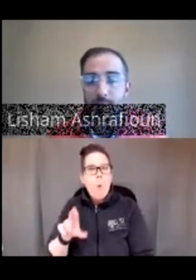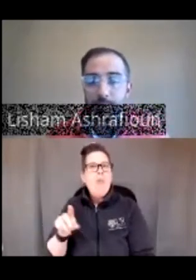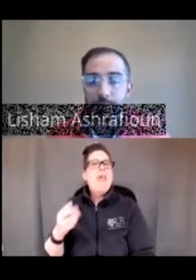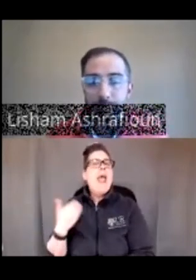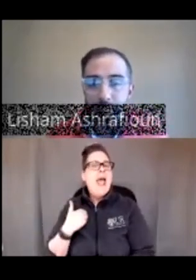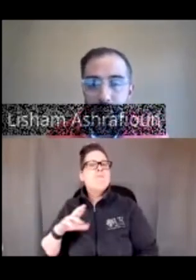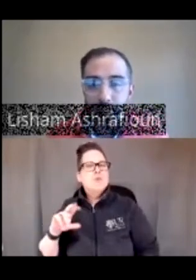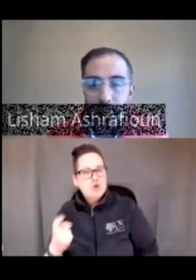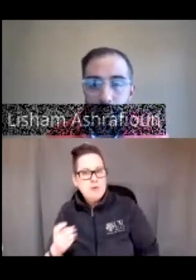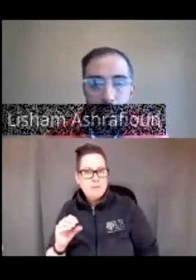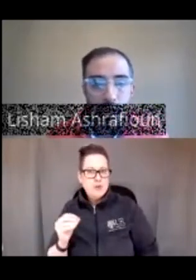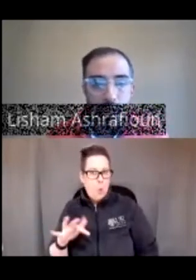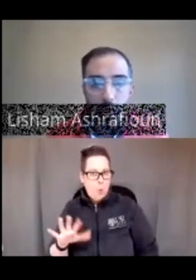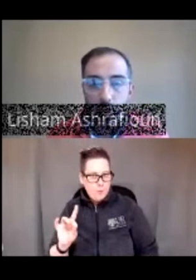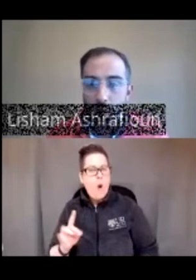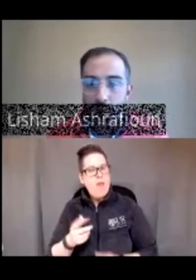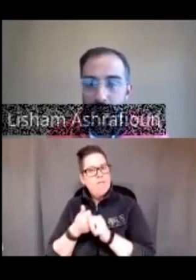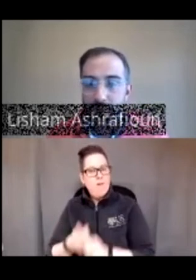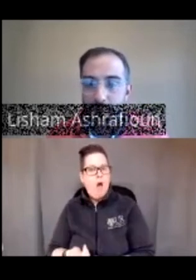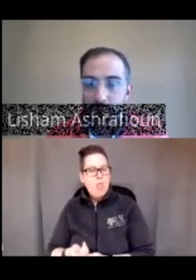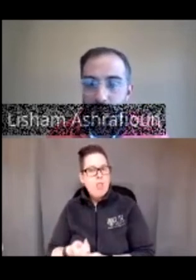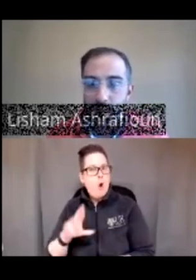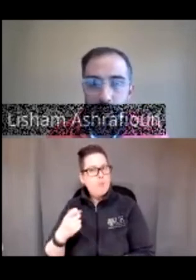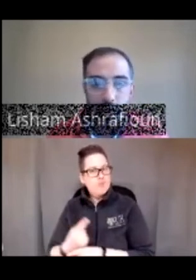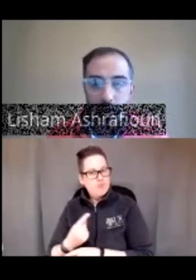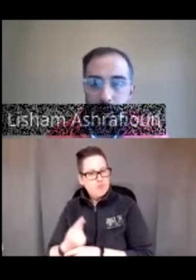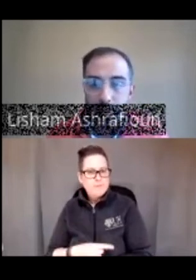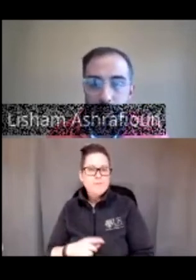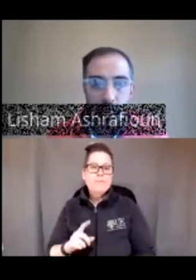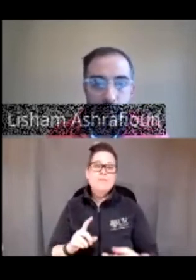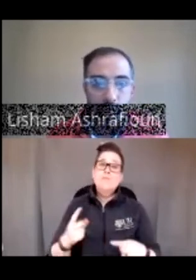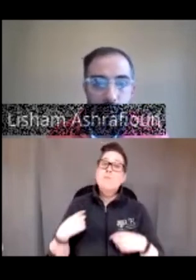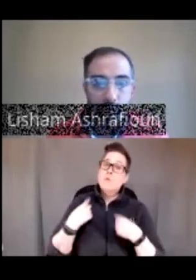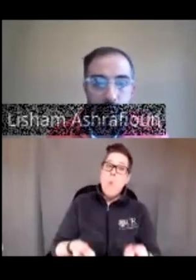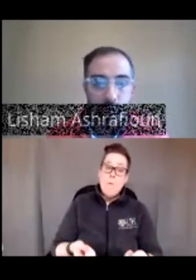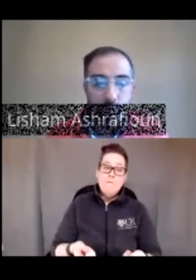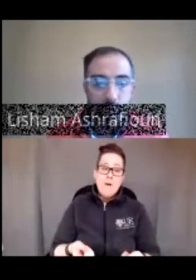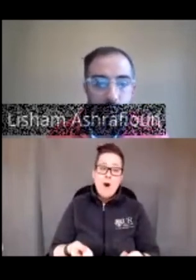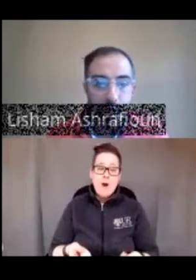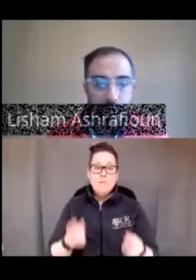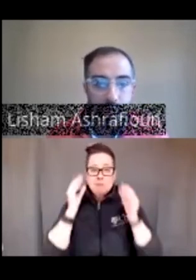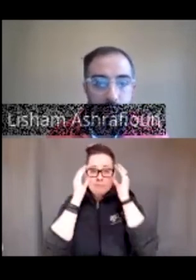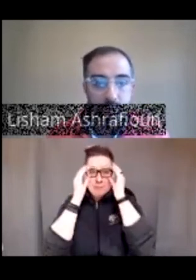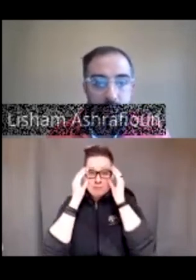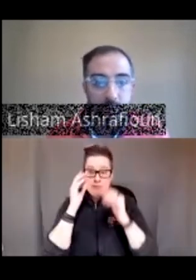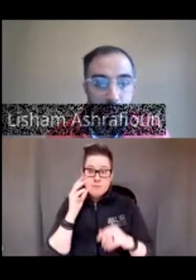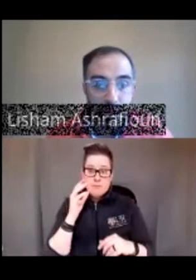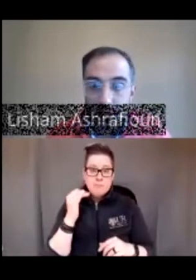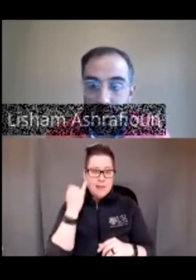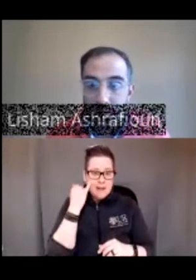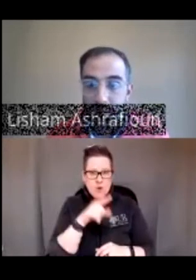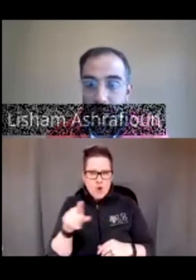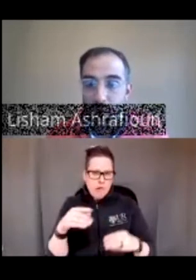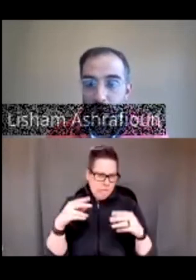prescribed. And so far, we've had the opportunity for you math wizards who were able